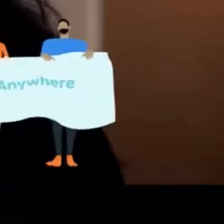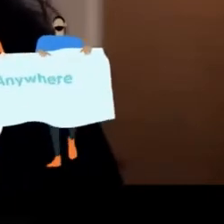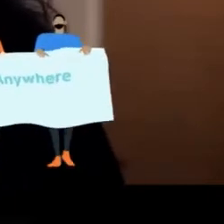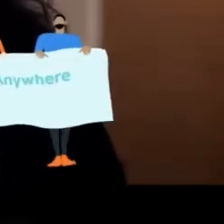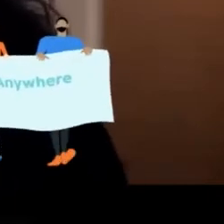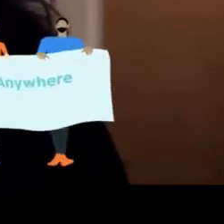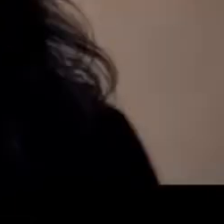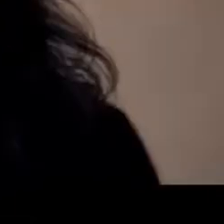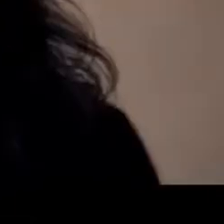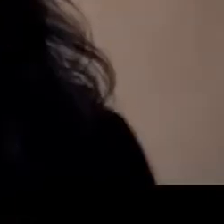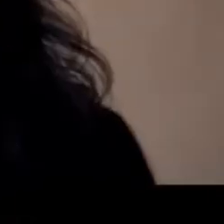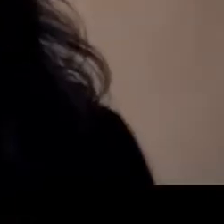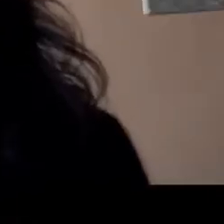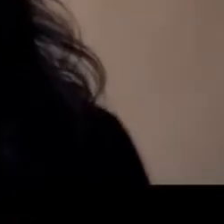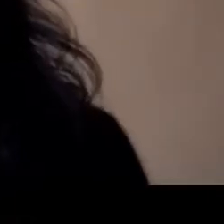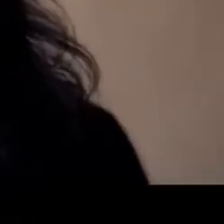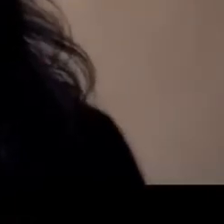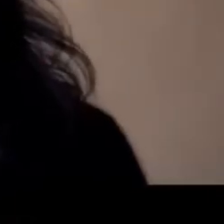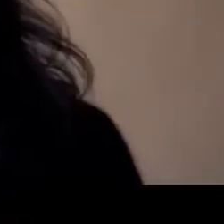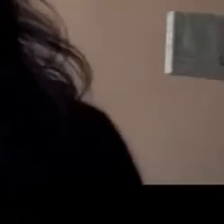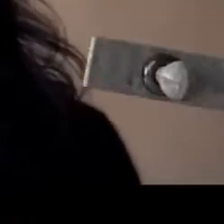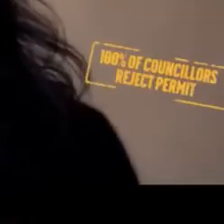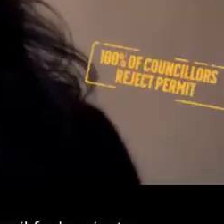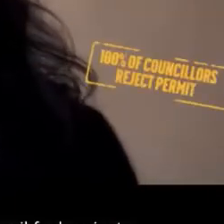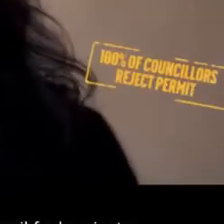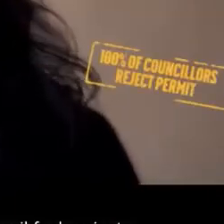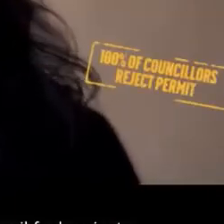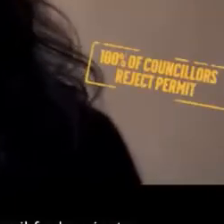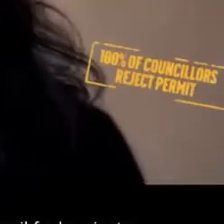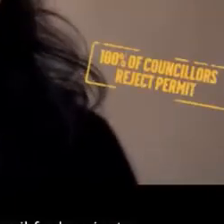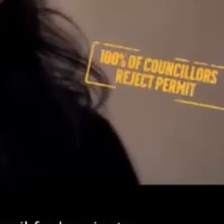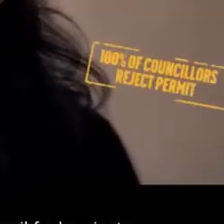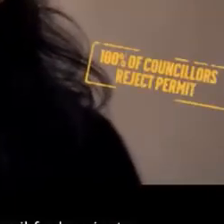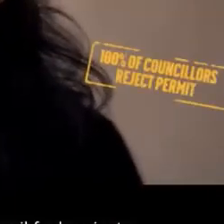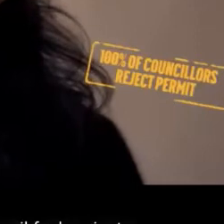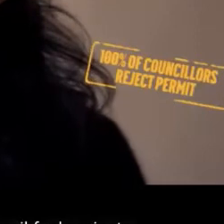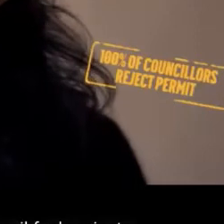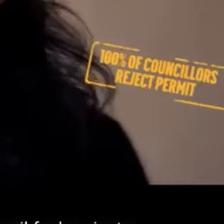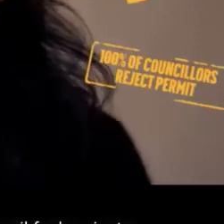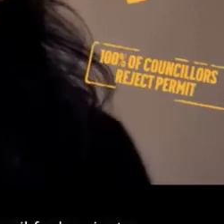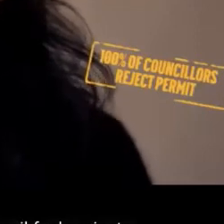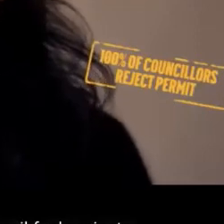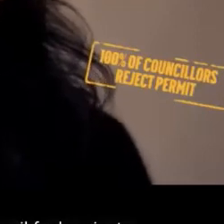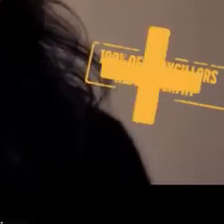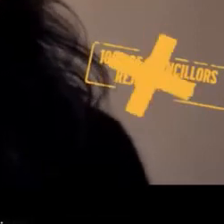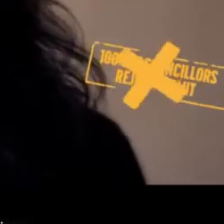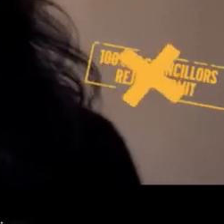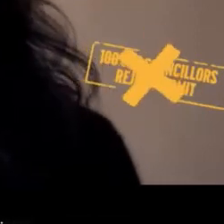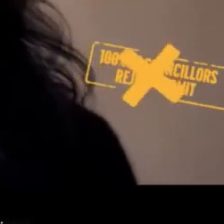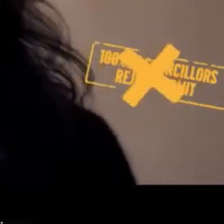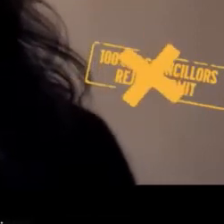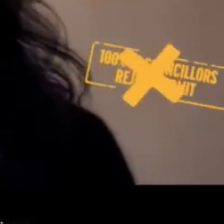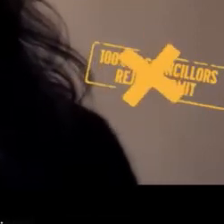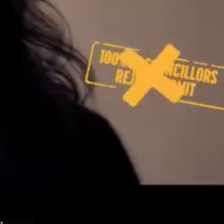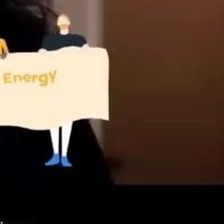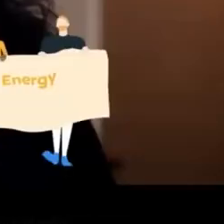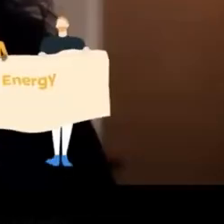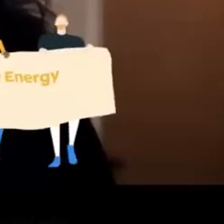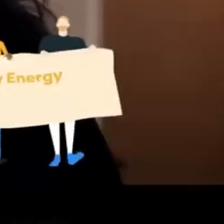not anywhere? If we pass local bans and organize ourselves to resist fossil fuel projects in our very